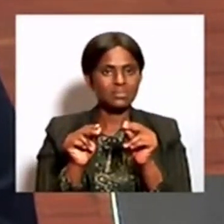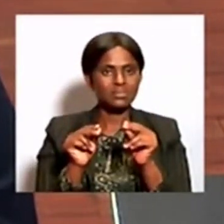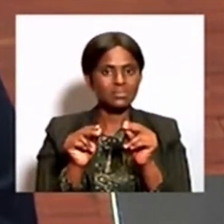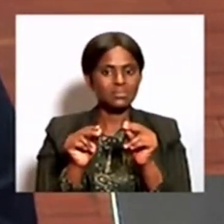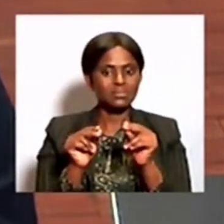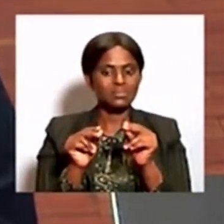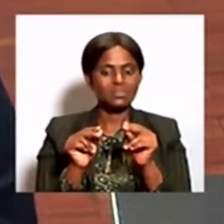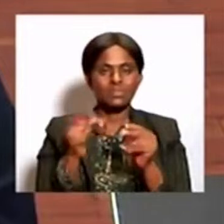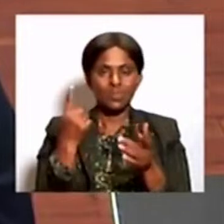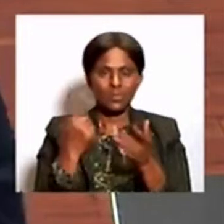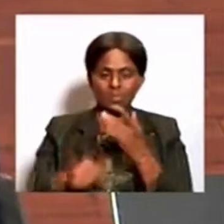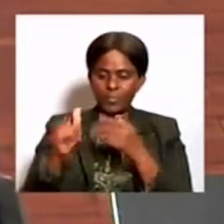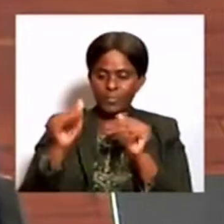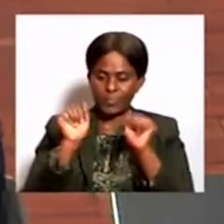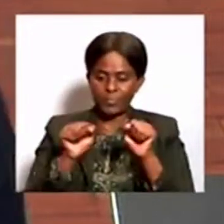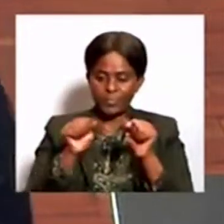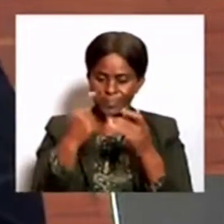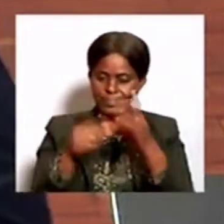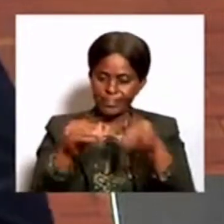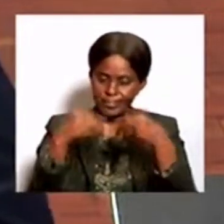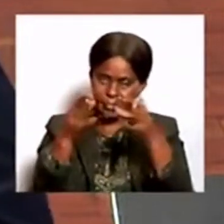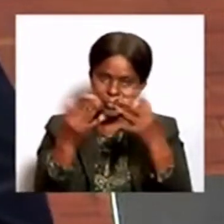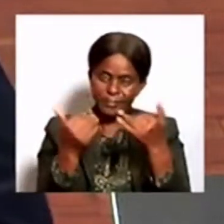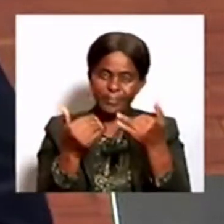what you tell us, what you give.